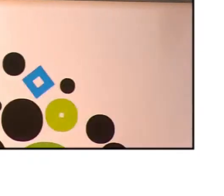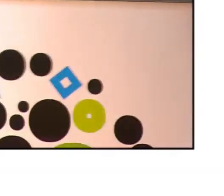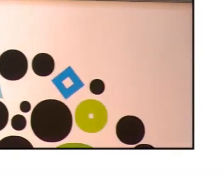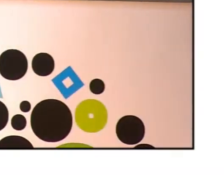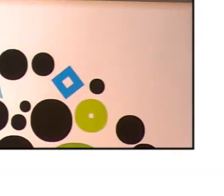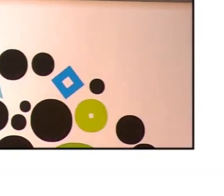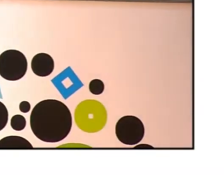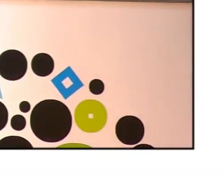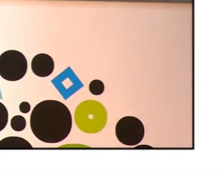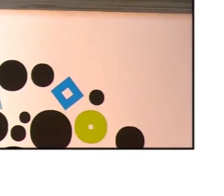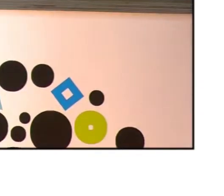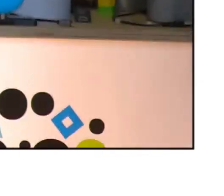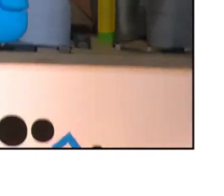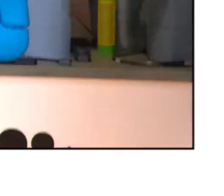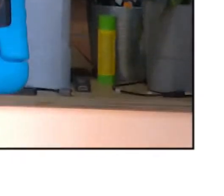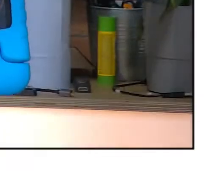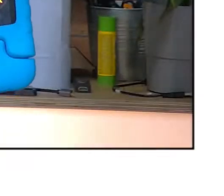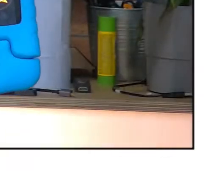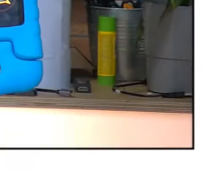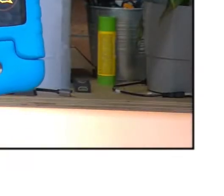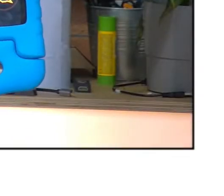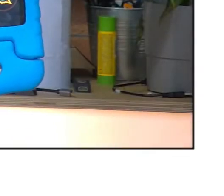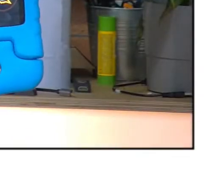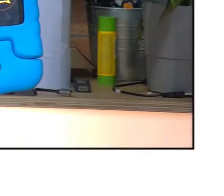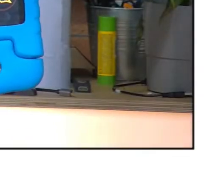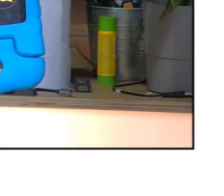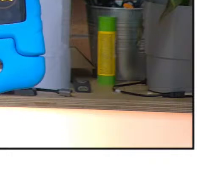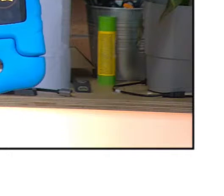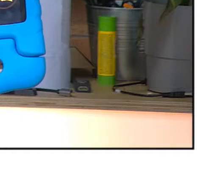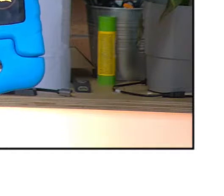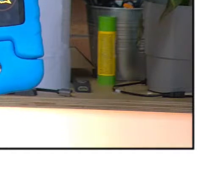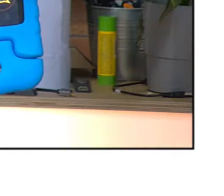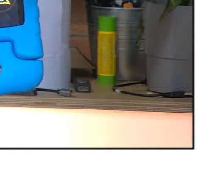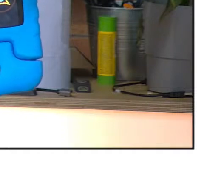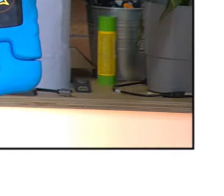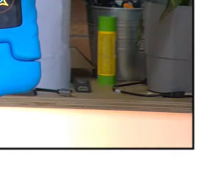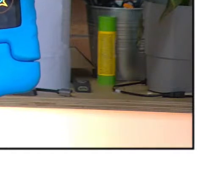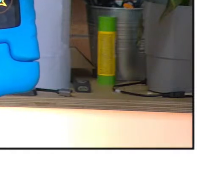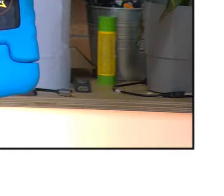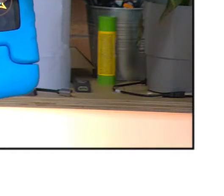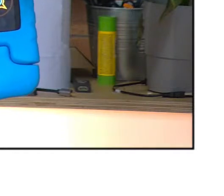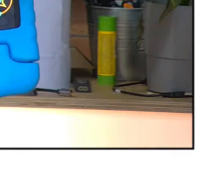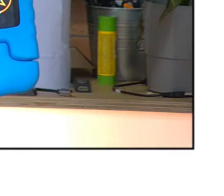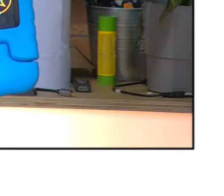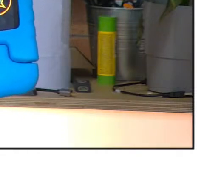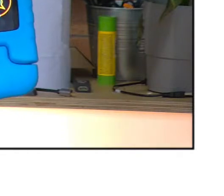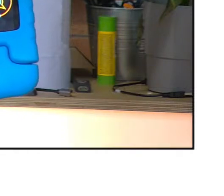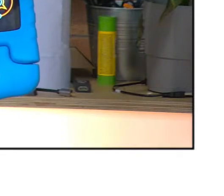So I just scrunched a Coke can, and I just put a glass of water down.